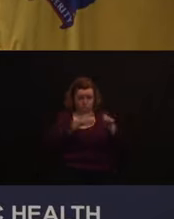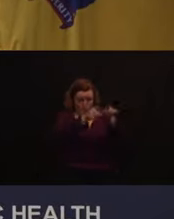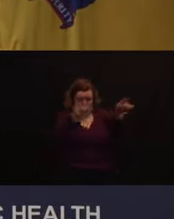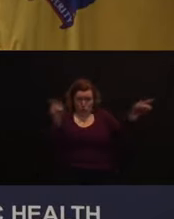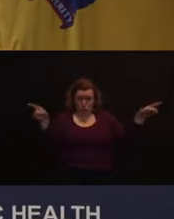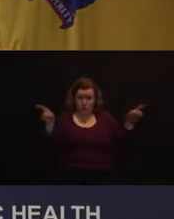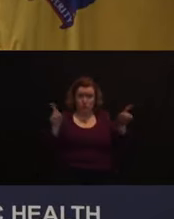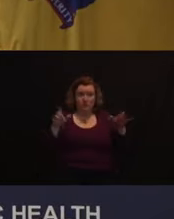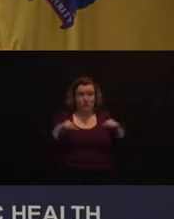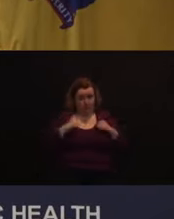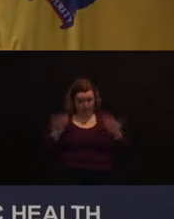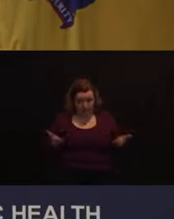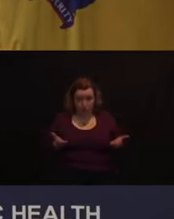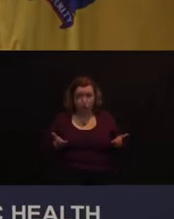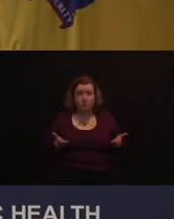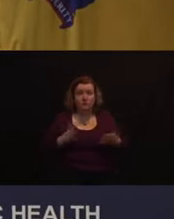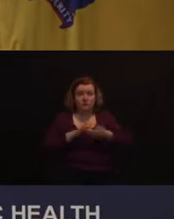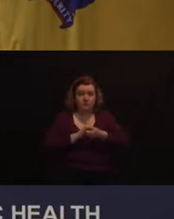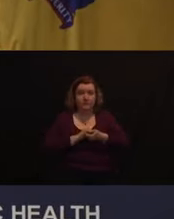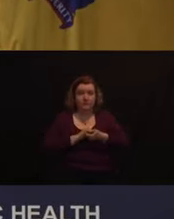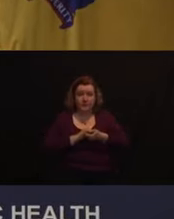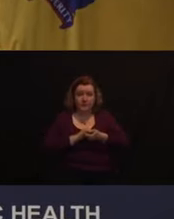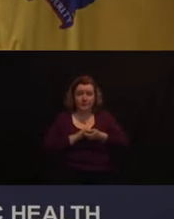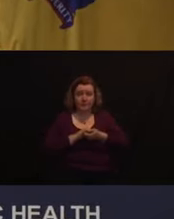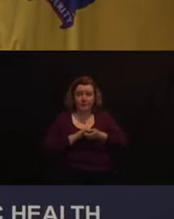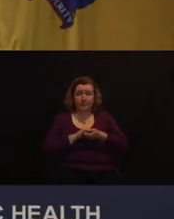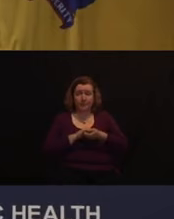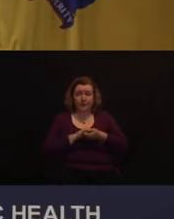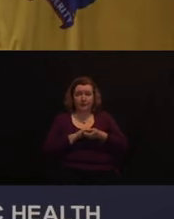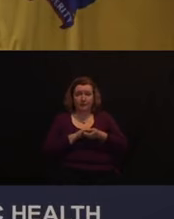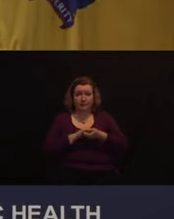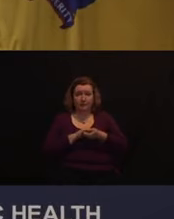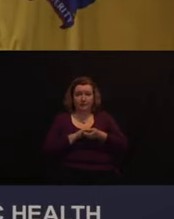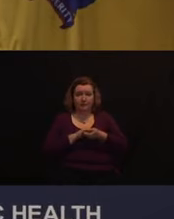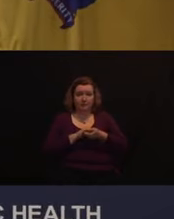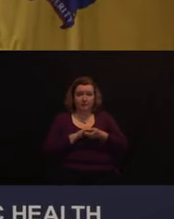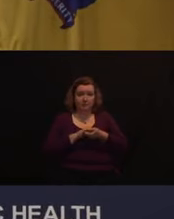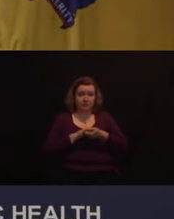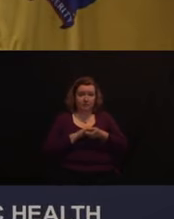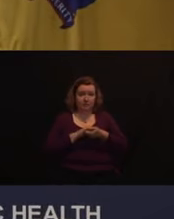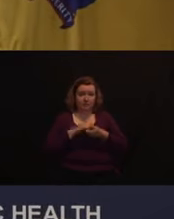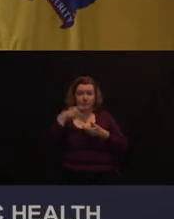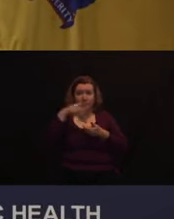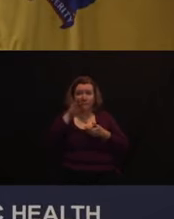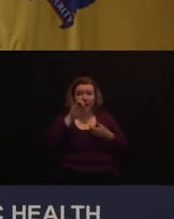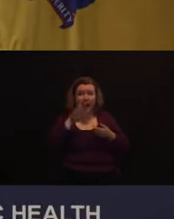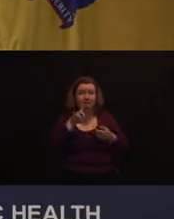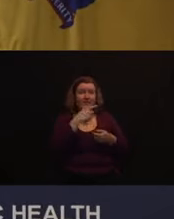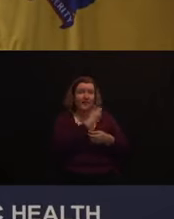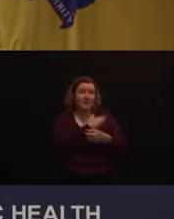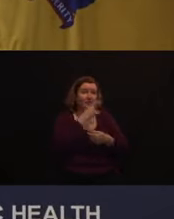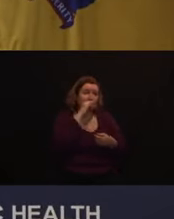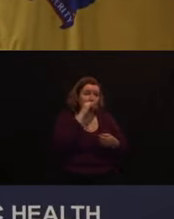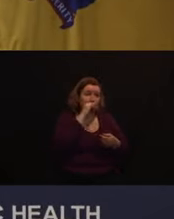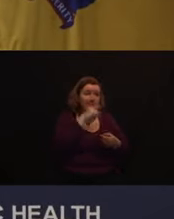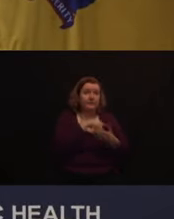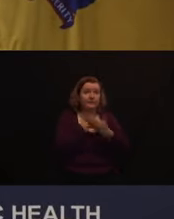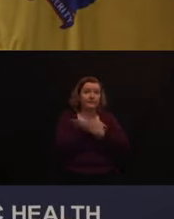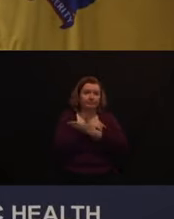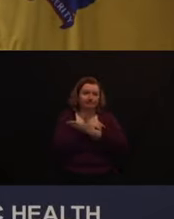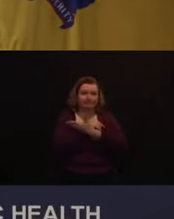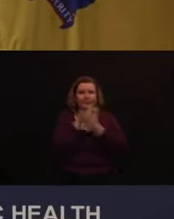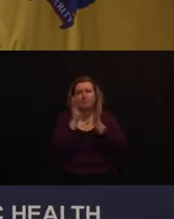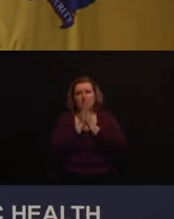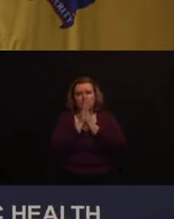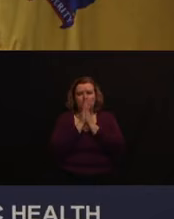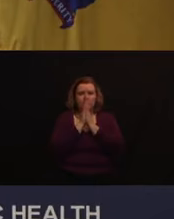together. I'll defer to my colleagues to the right on the Pfizer vax for the kids, but your question is, could you see this